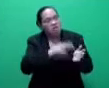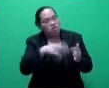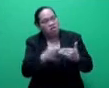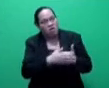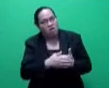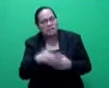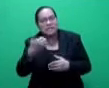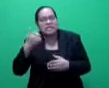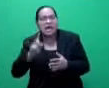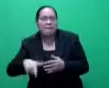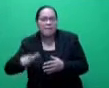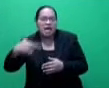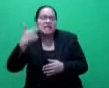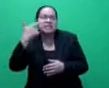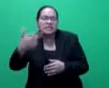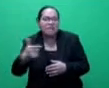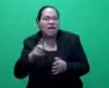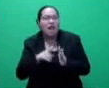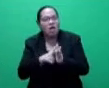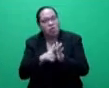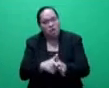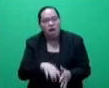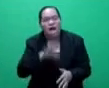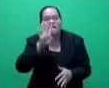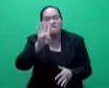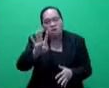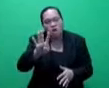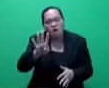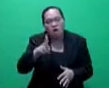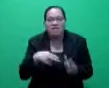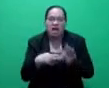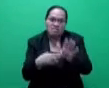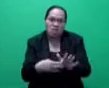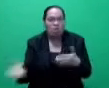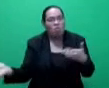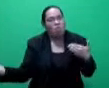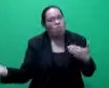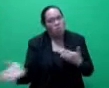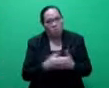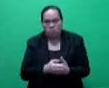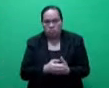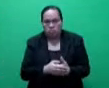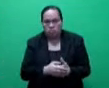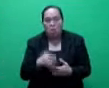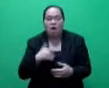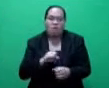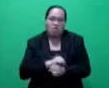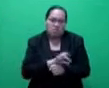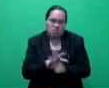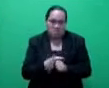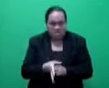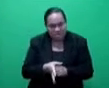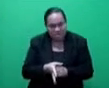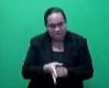16 businesses in Lambasa, 7 businesses in Lotoka, and 4 businesses in Nendi have closed down due to